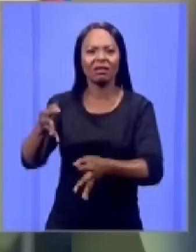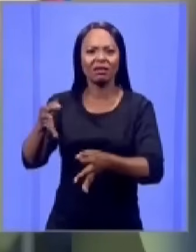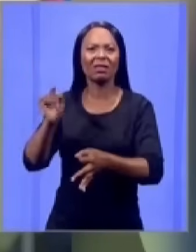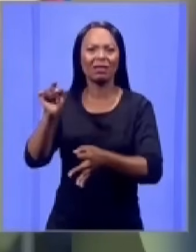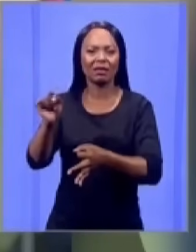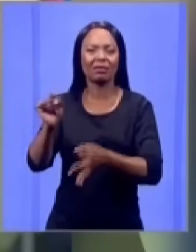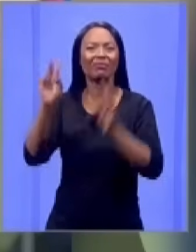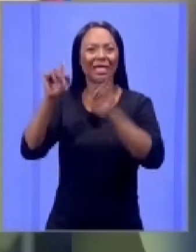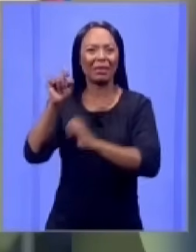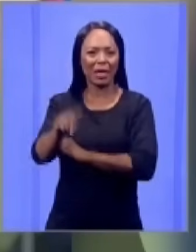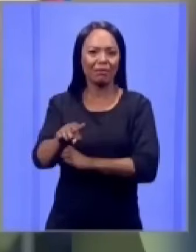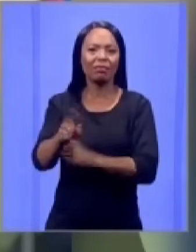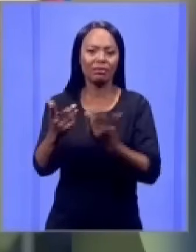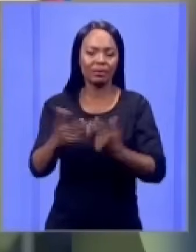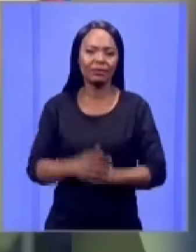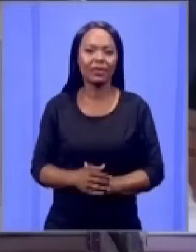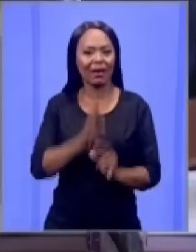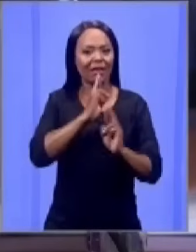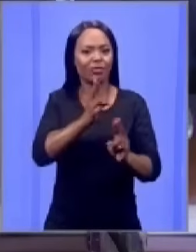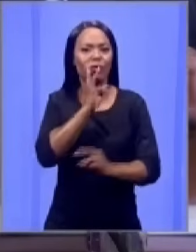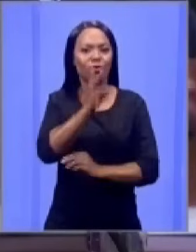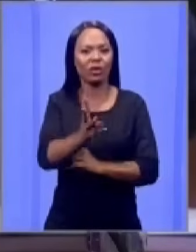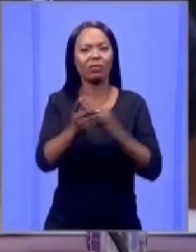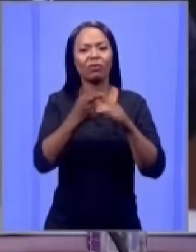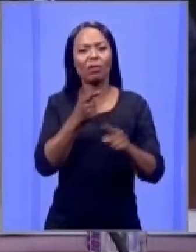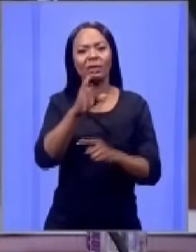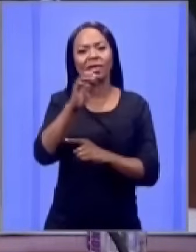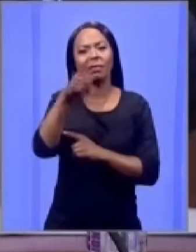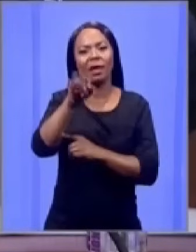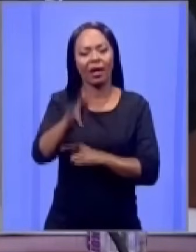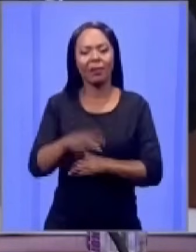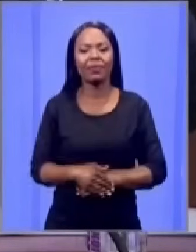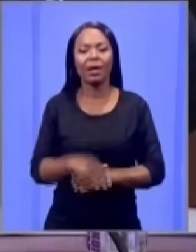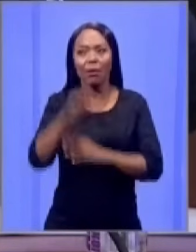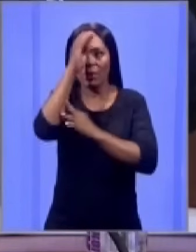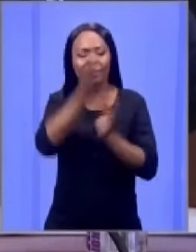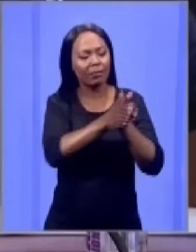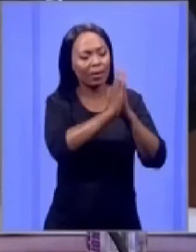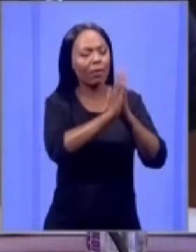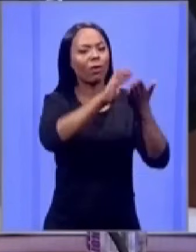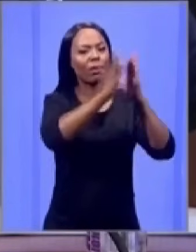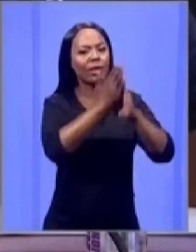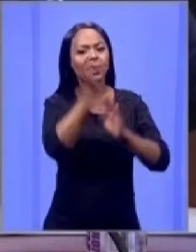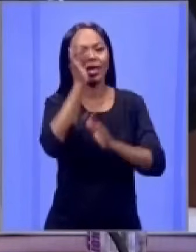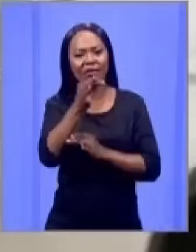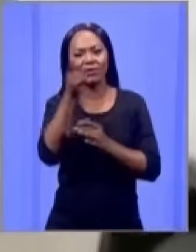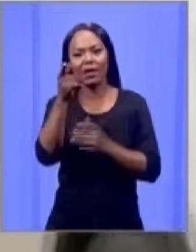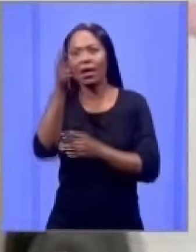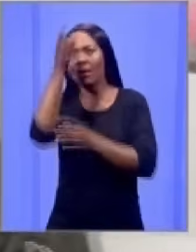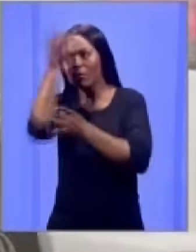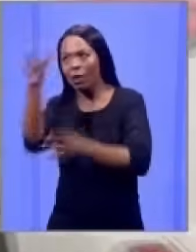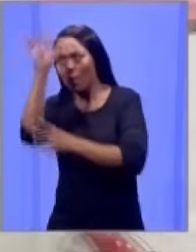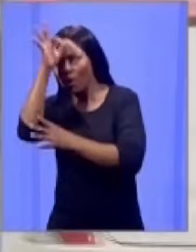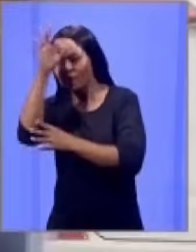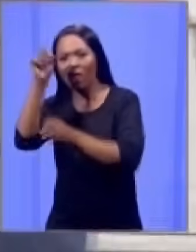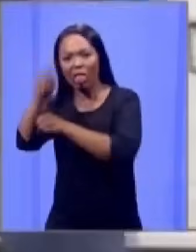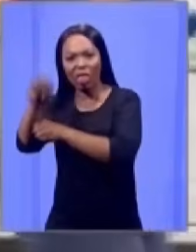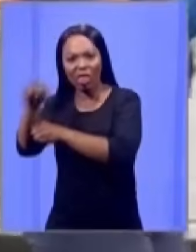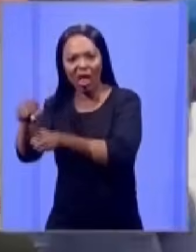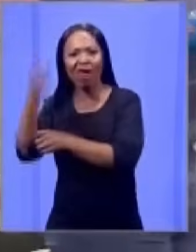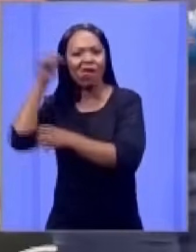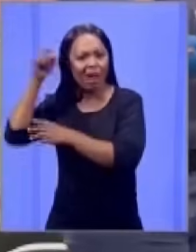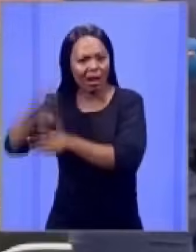currently waiting a response in this regard. Sepolesa se ipileditse ho baahi ho tlaleha bahlanka ba sepolesa ba hlolehang ho etsa